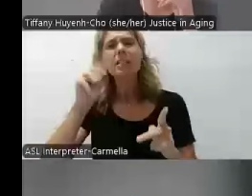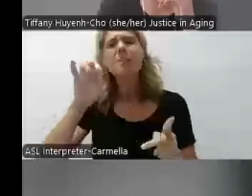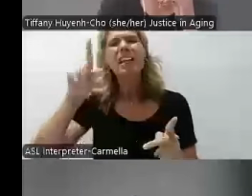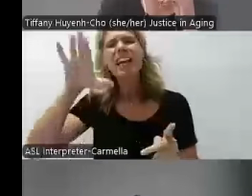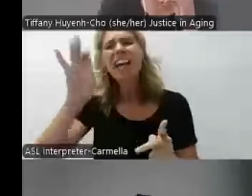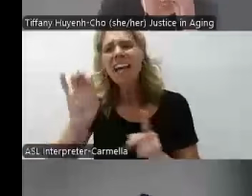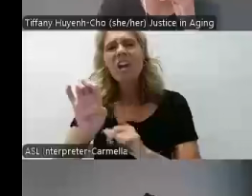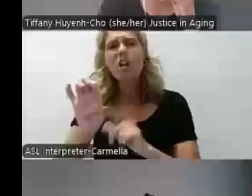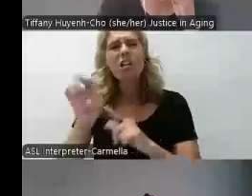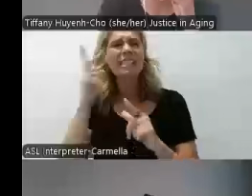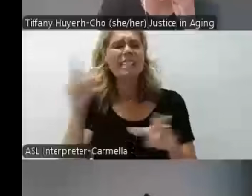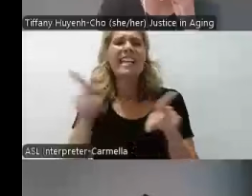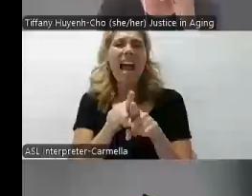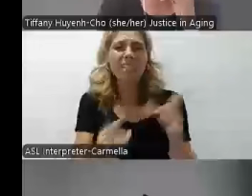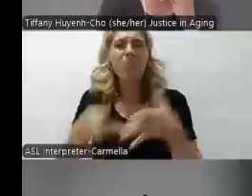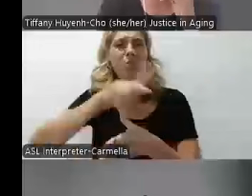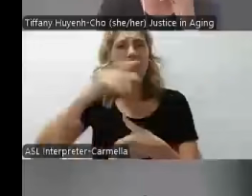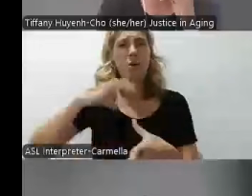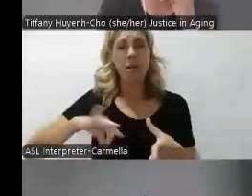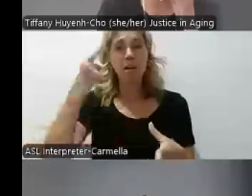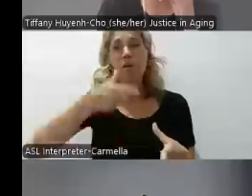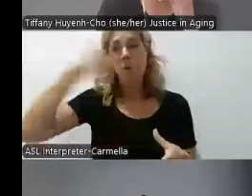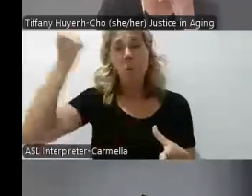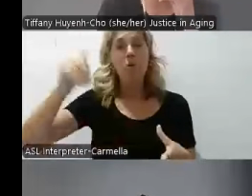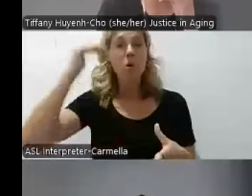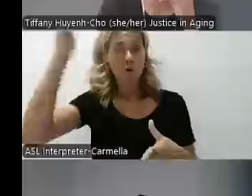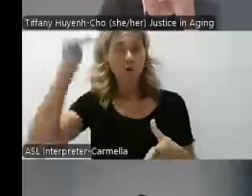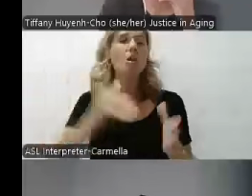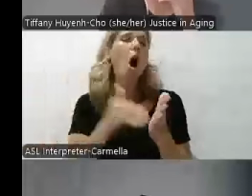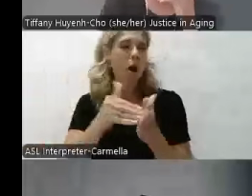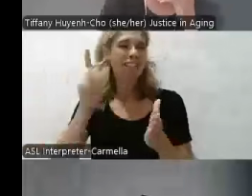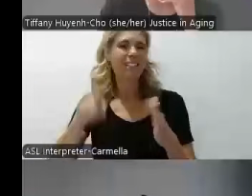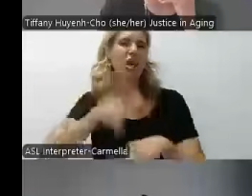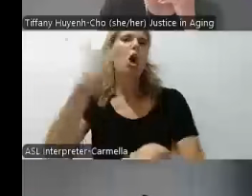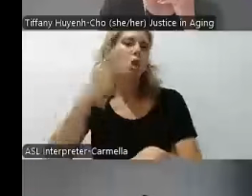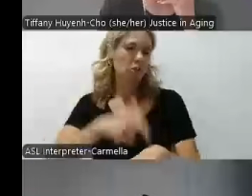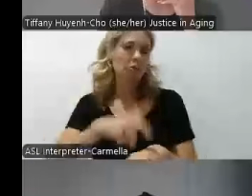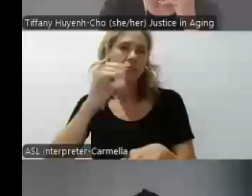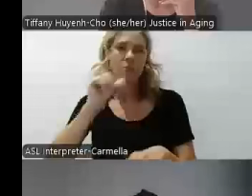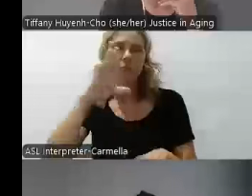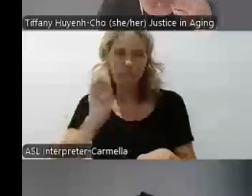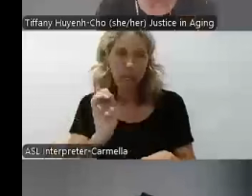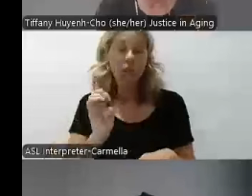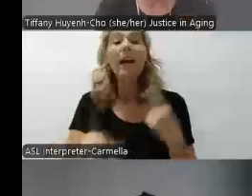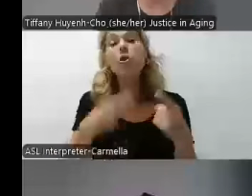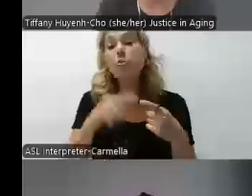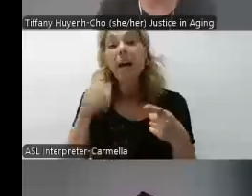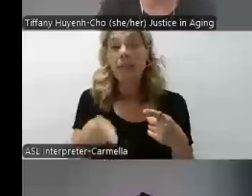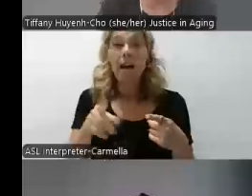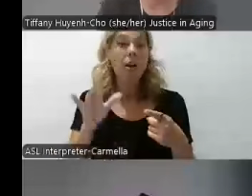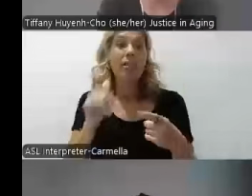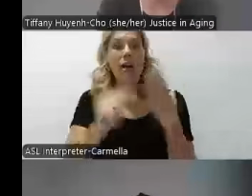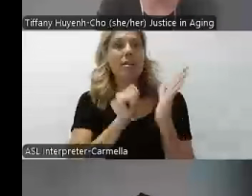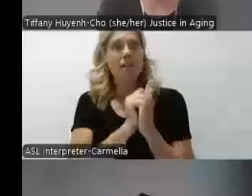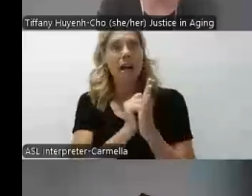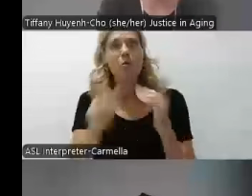a primary benefit for older adults who often need long-term care and nursing home care. And when they're at that point where they